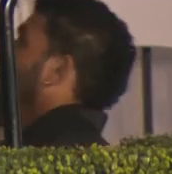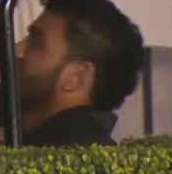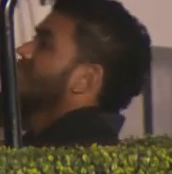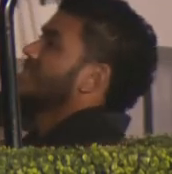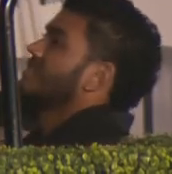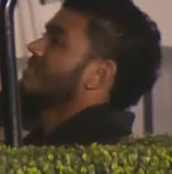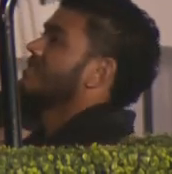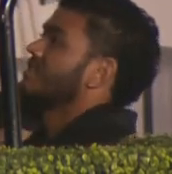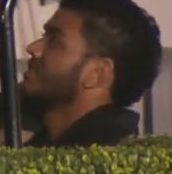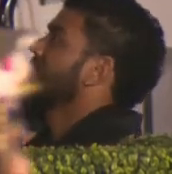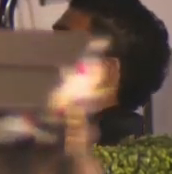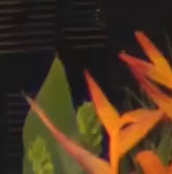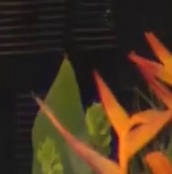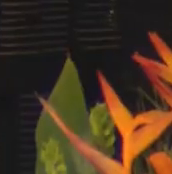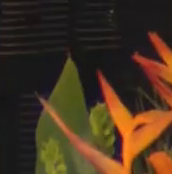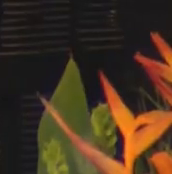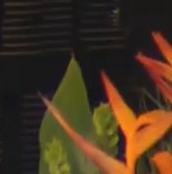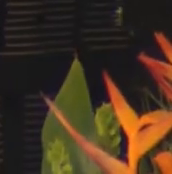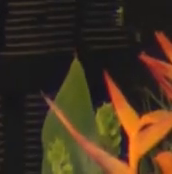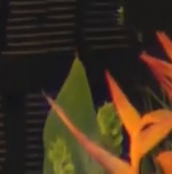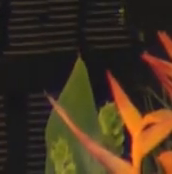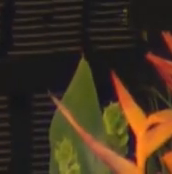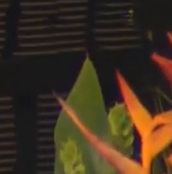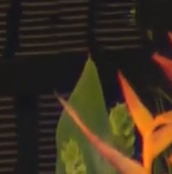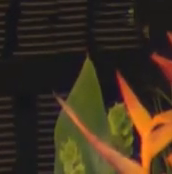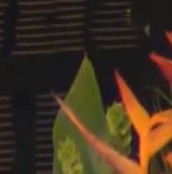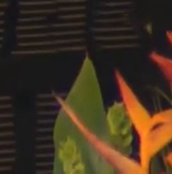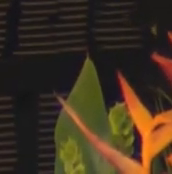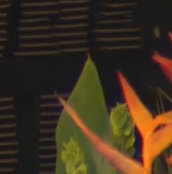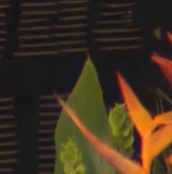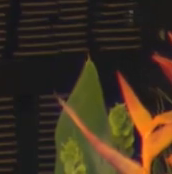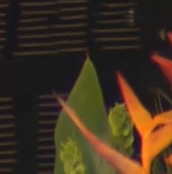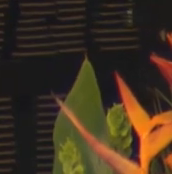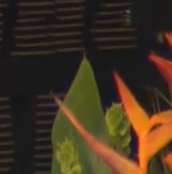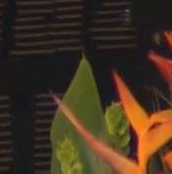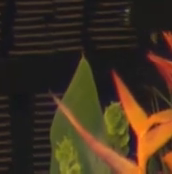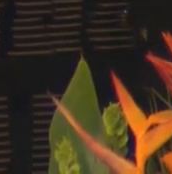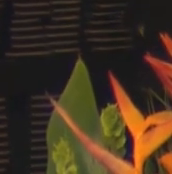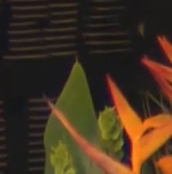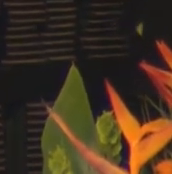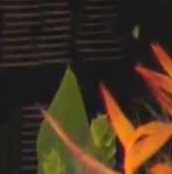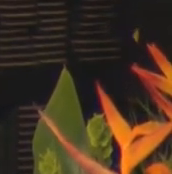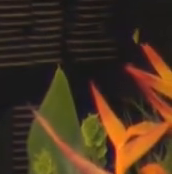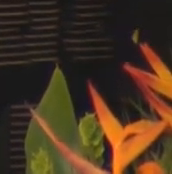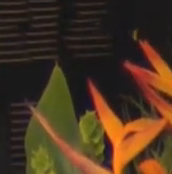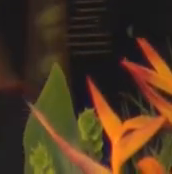Mohammed Zain Ikram. Samantha Michelle Cash Campbell.